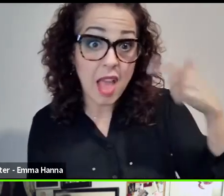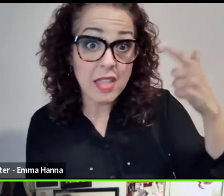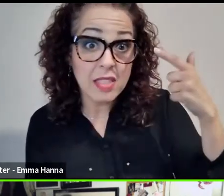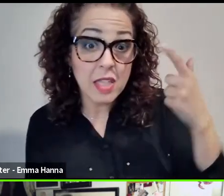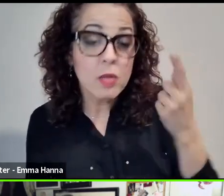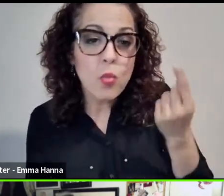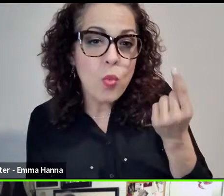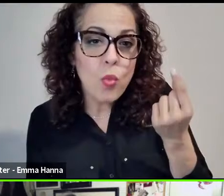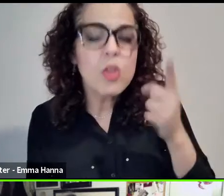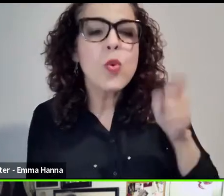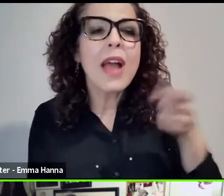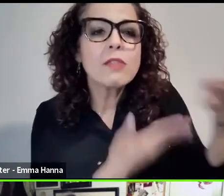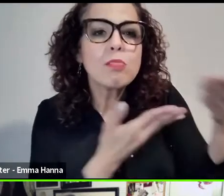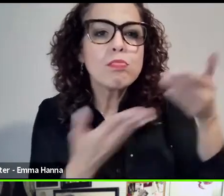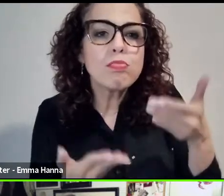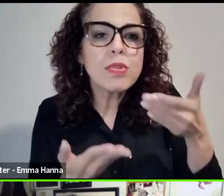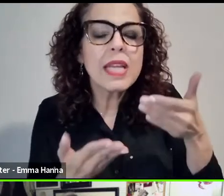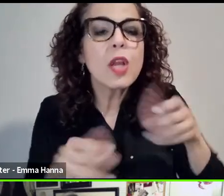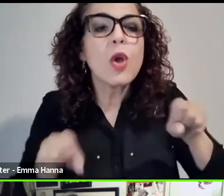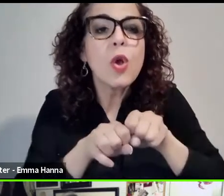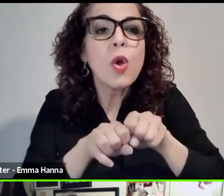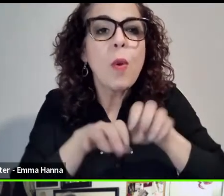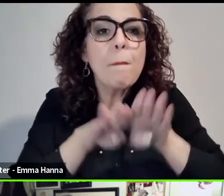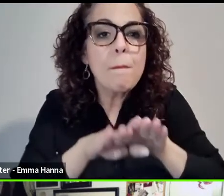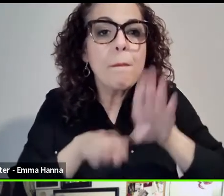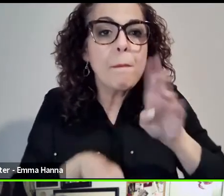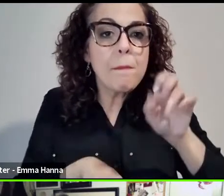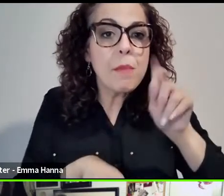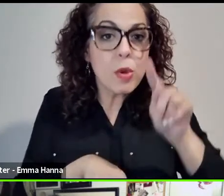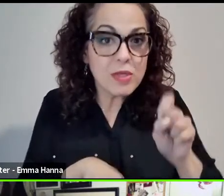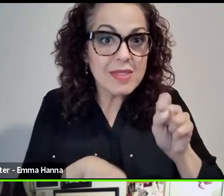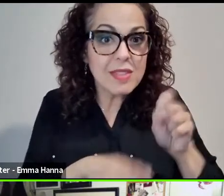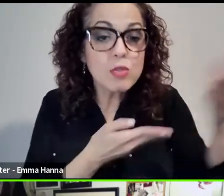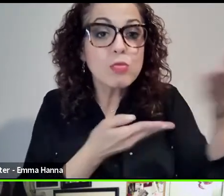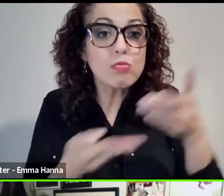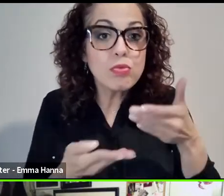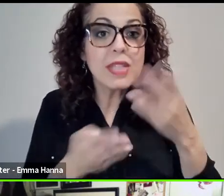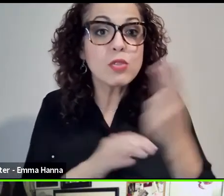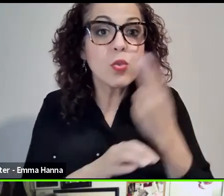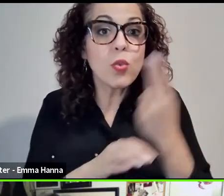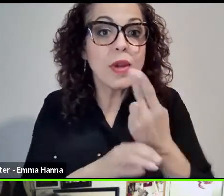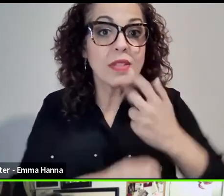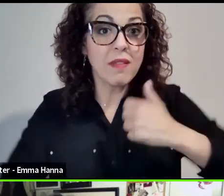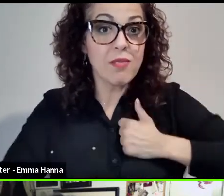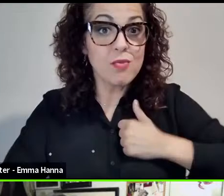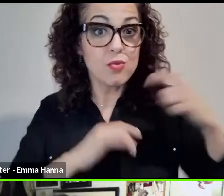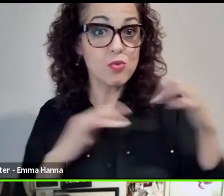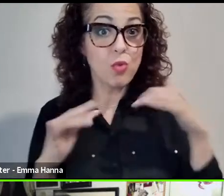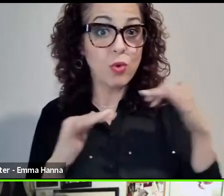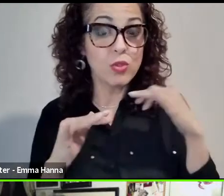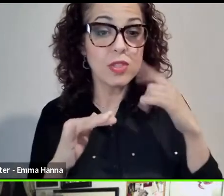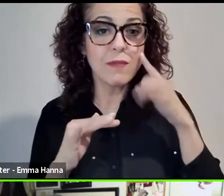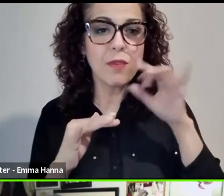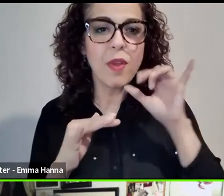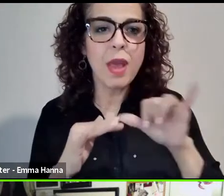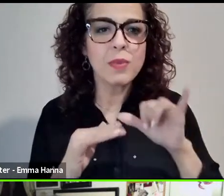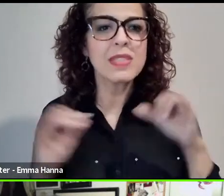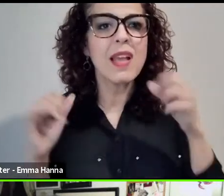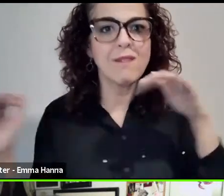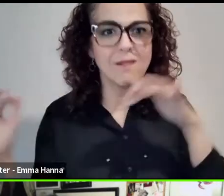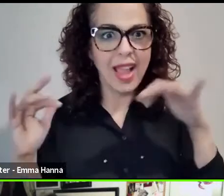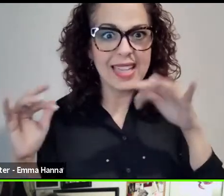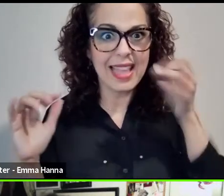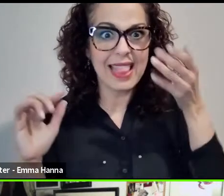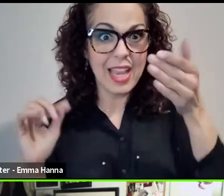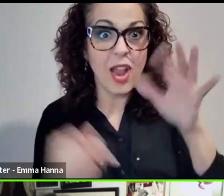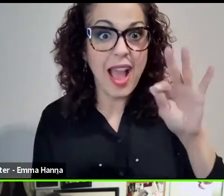bring a pair of boots that would be sent to the Spanish front to be worn by the soldiers of the Republic that were fighting Franco's fascists. And that